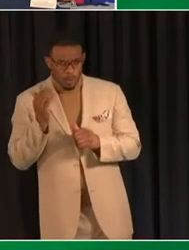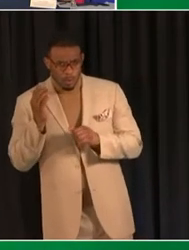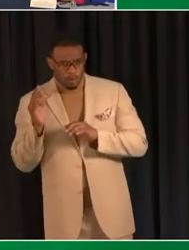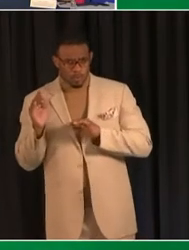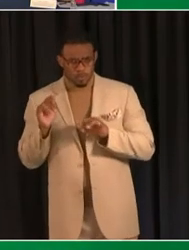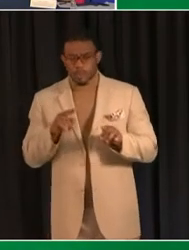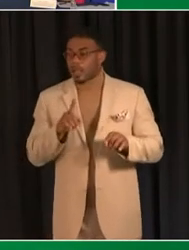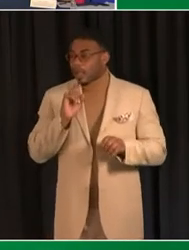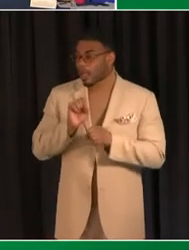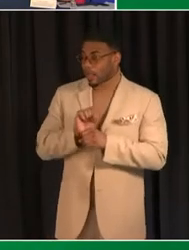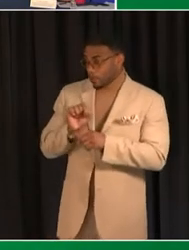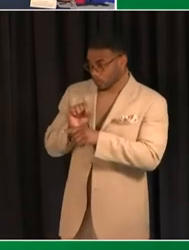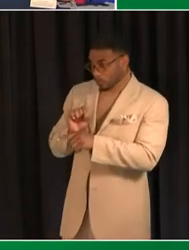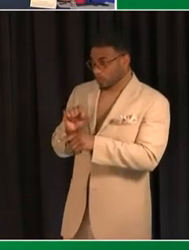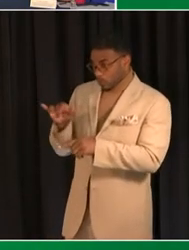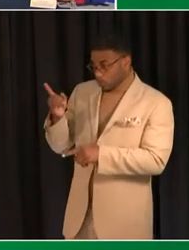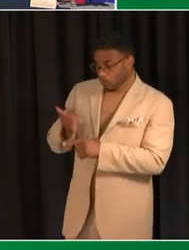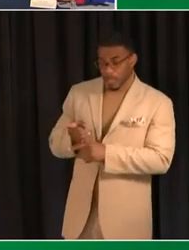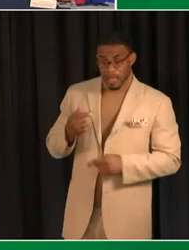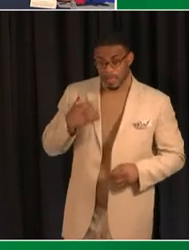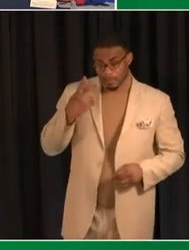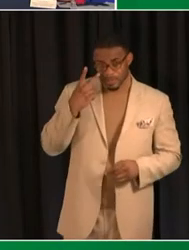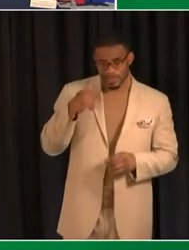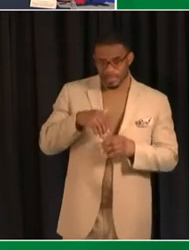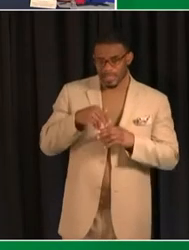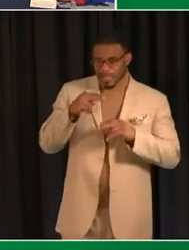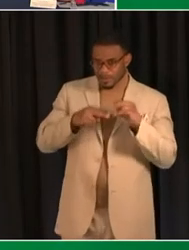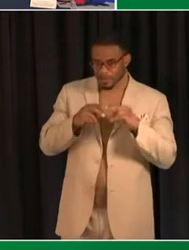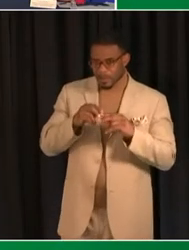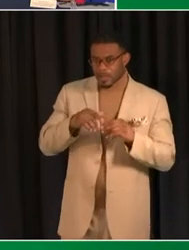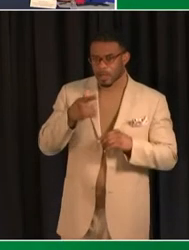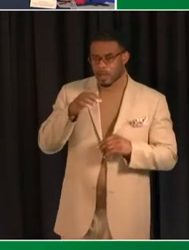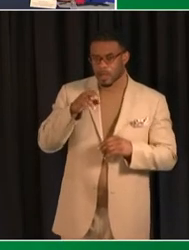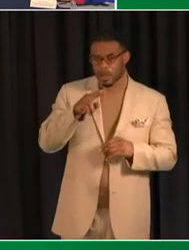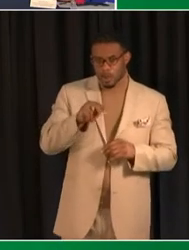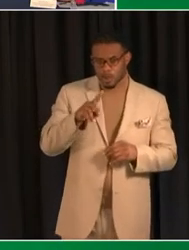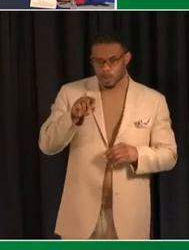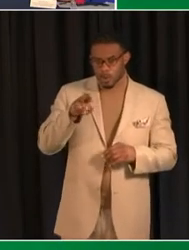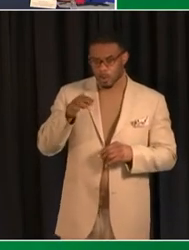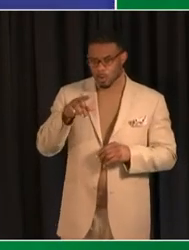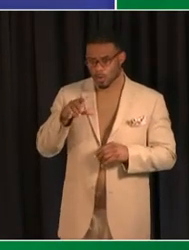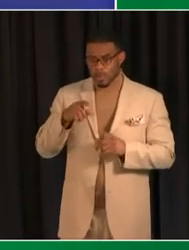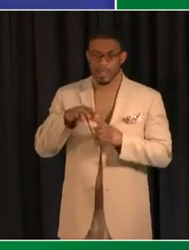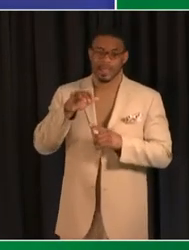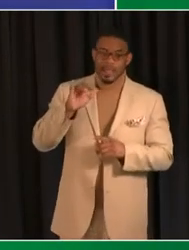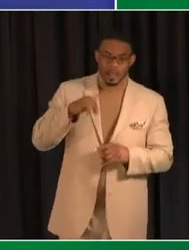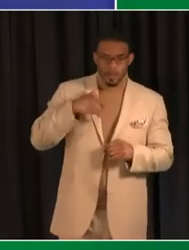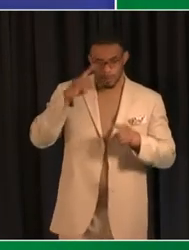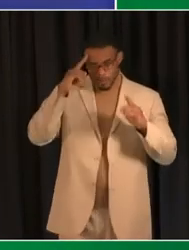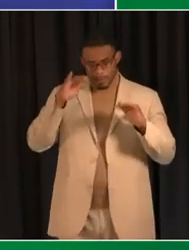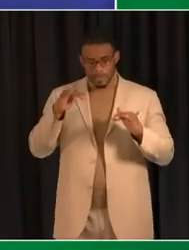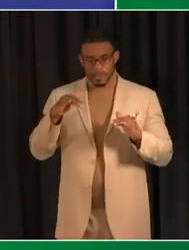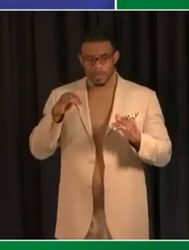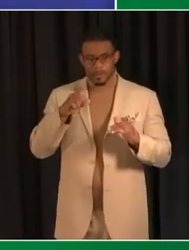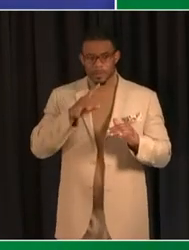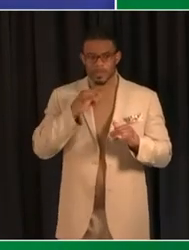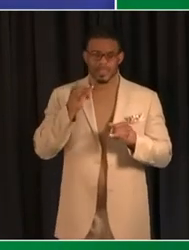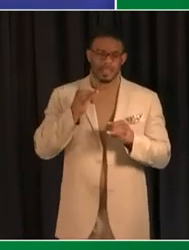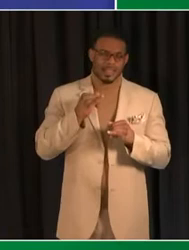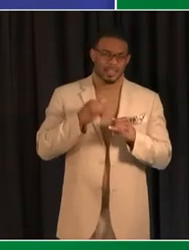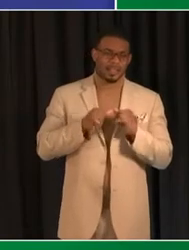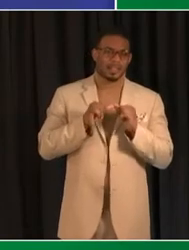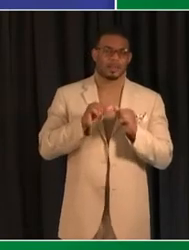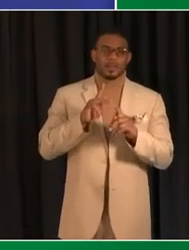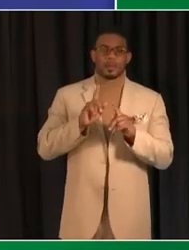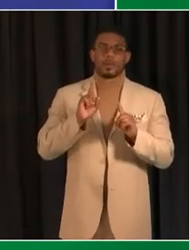most utilization. No, absolutely, and that's what and we've seen it in buildings in the Golden Triangle, and that's what we expect is going to be